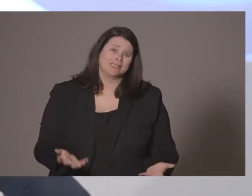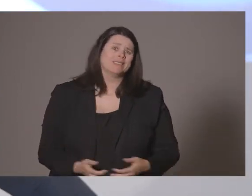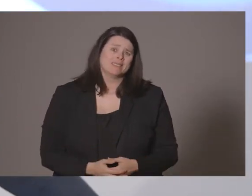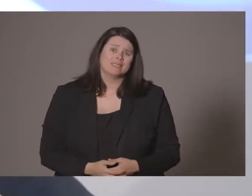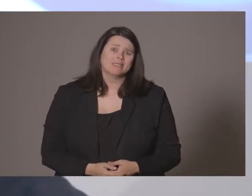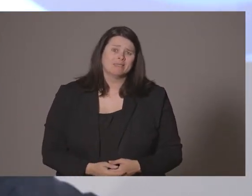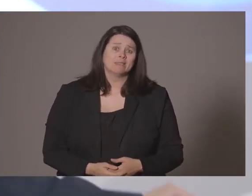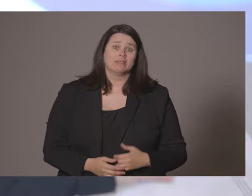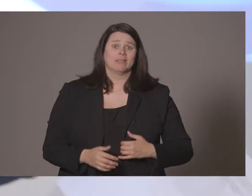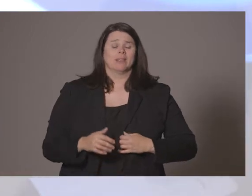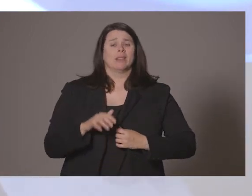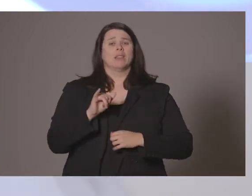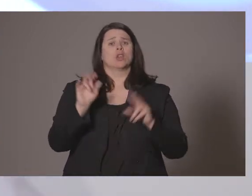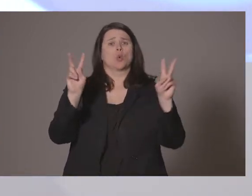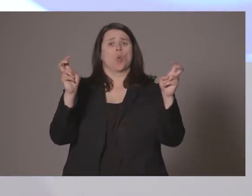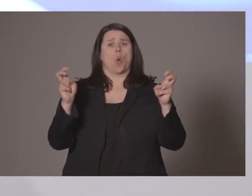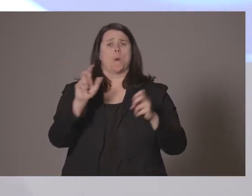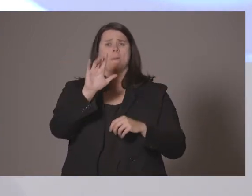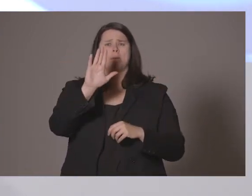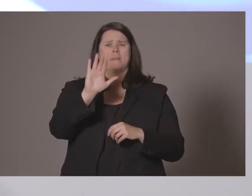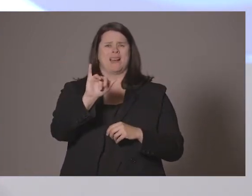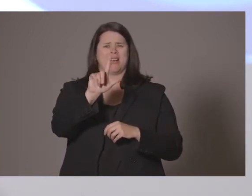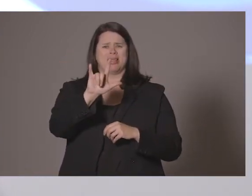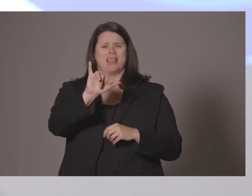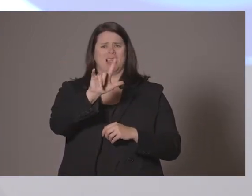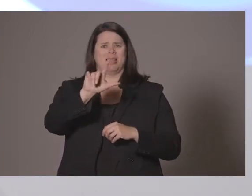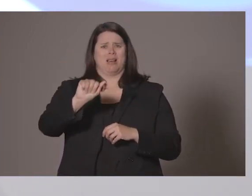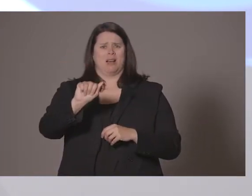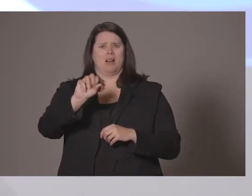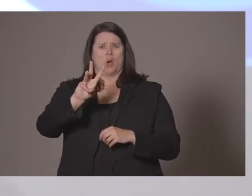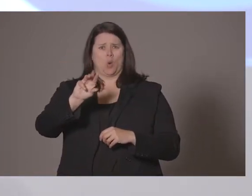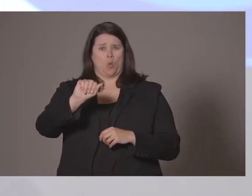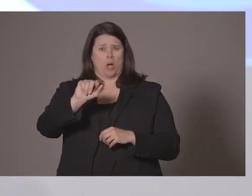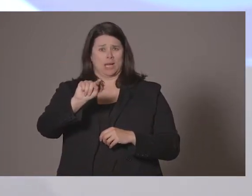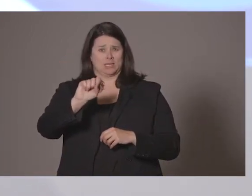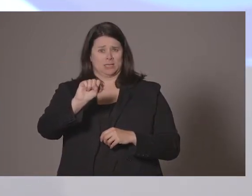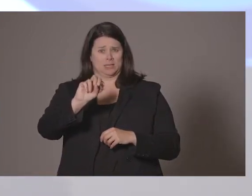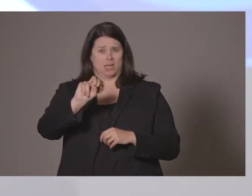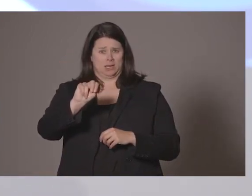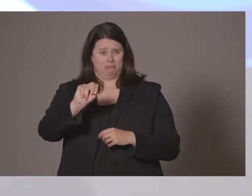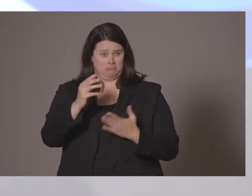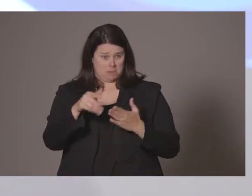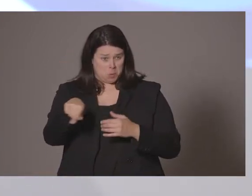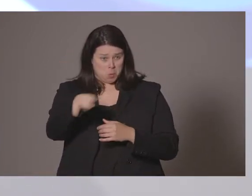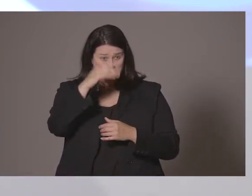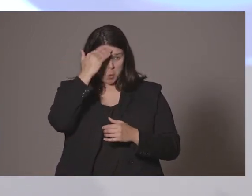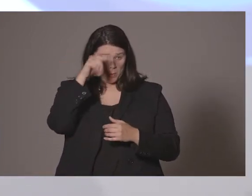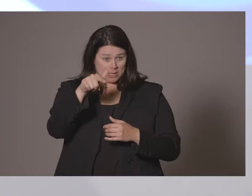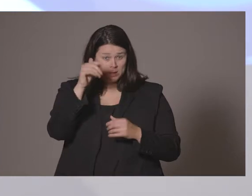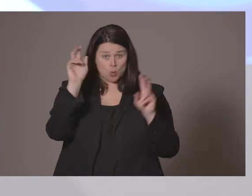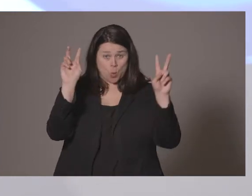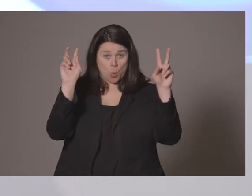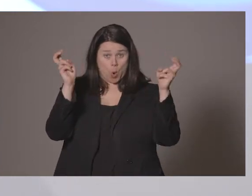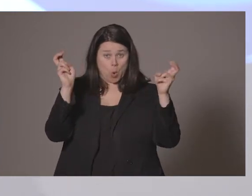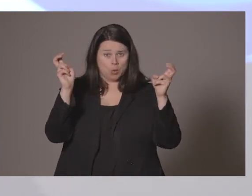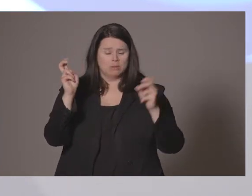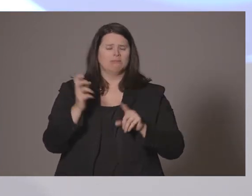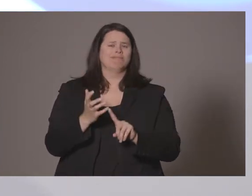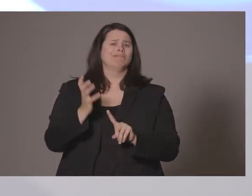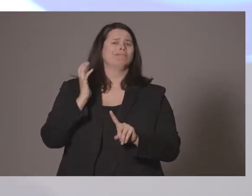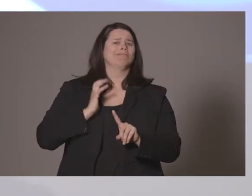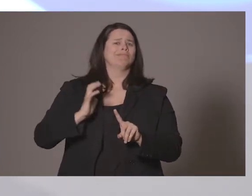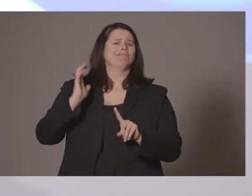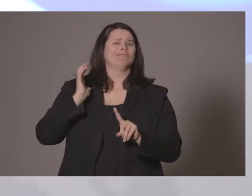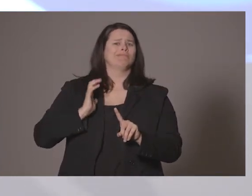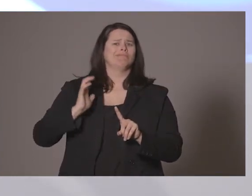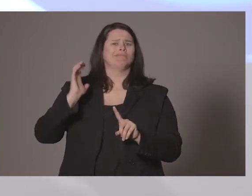I love this quote by Lilla Watson. Some of you might know it. It came really from an Aboriginal